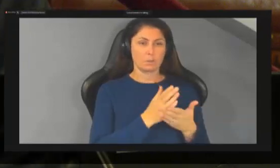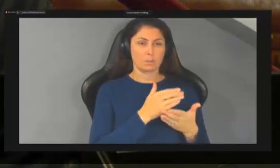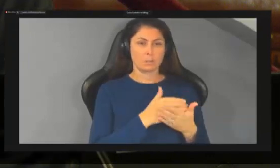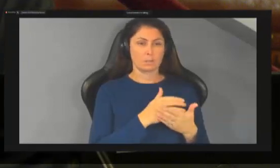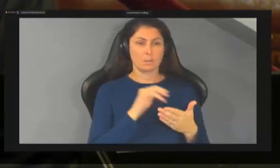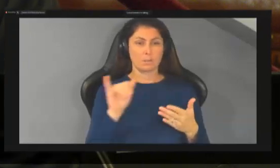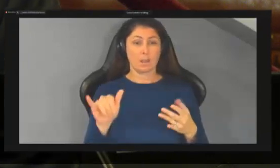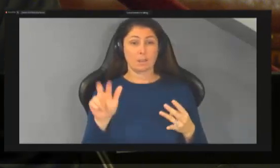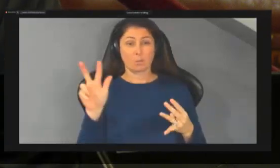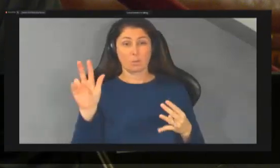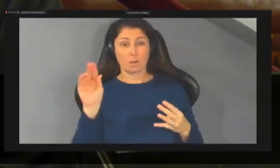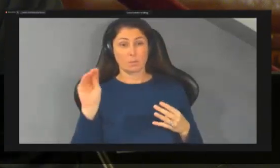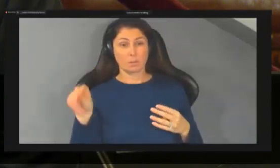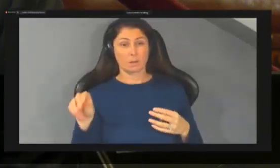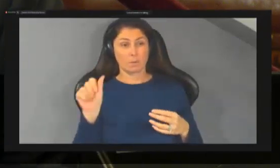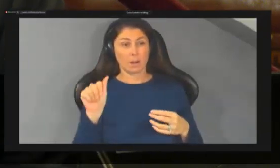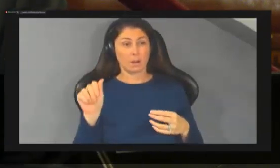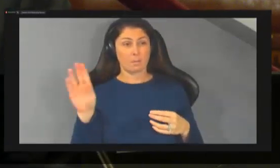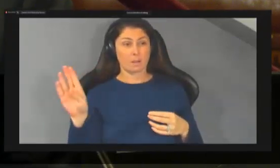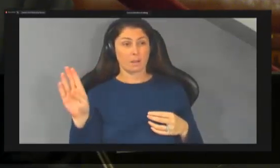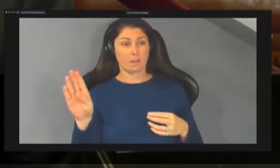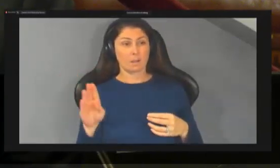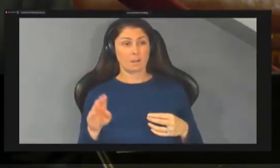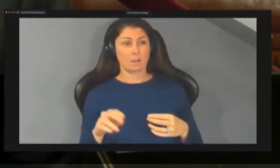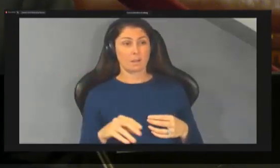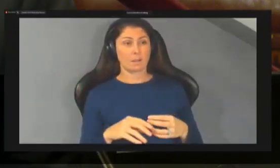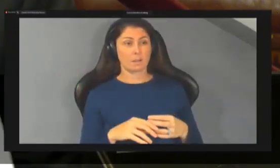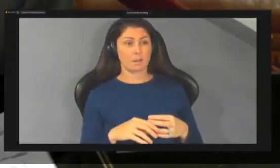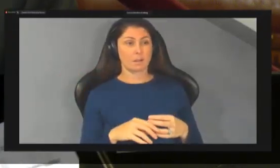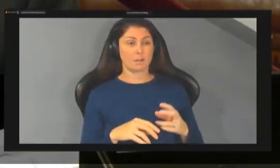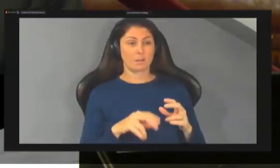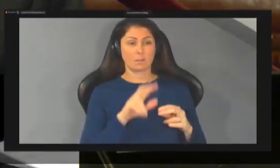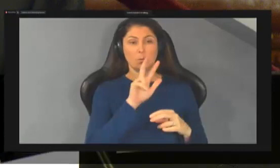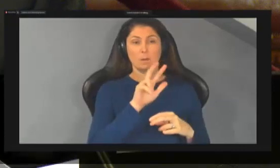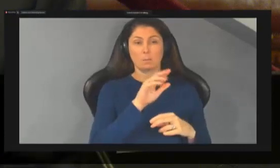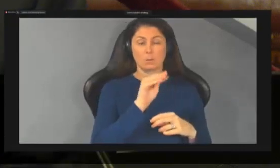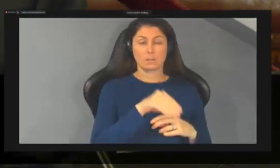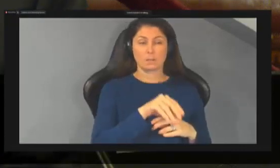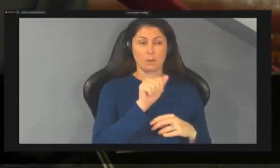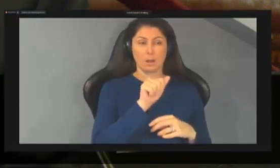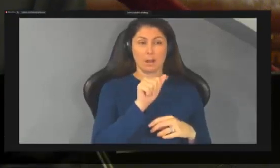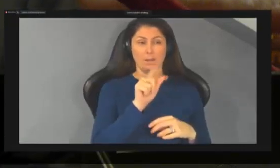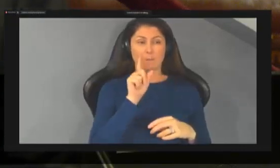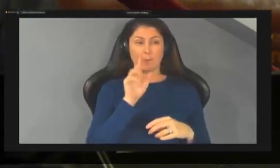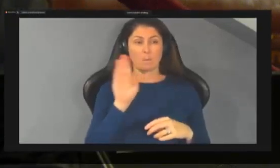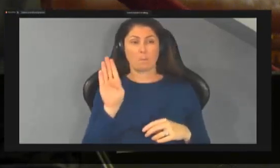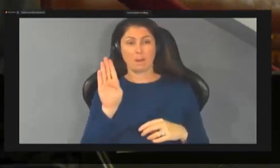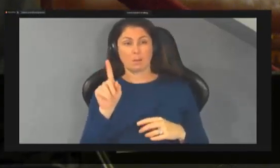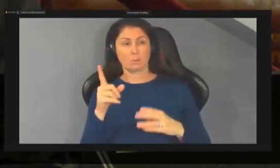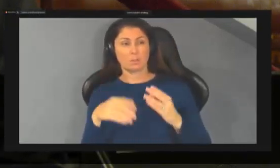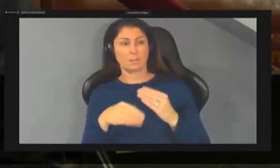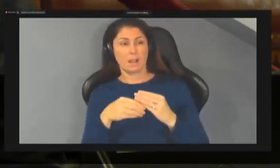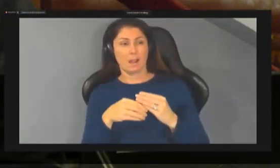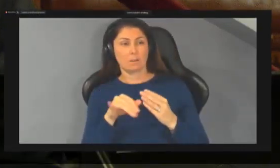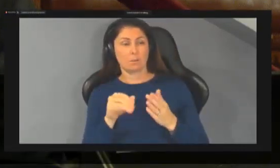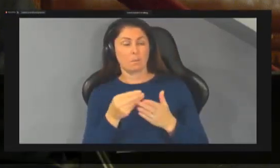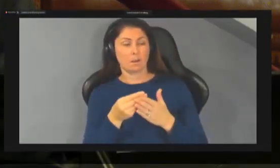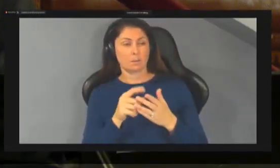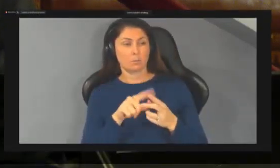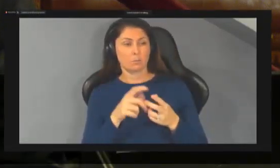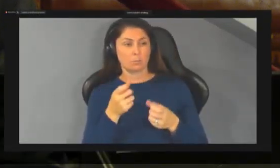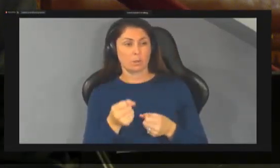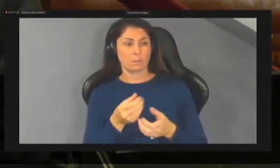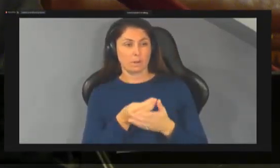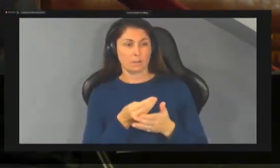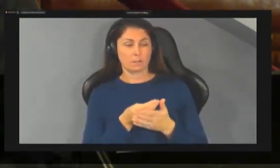3% for A and B. That's 3% for A. For B, we're just adding money to those trust funds because they come out of trust funds. Oh, I